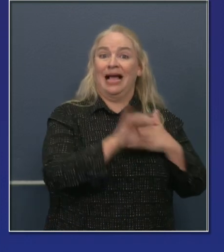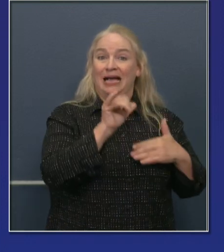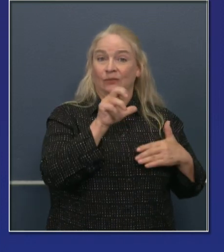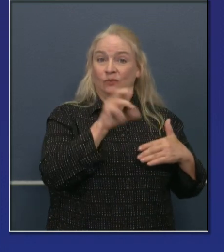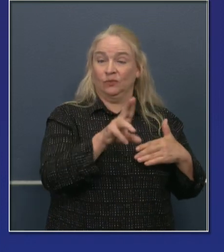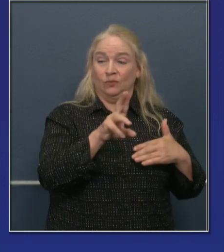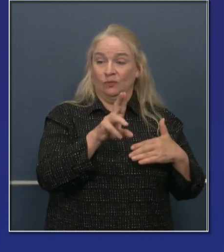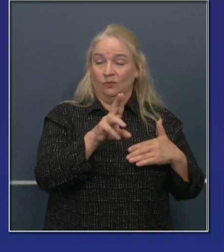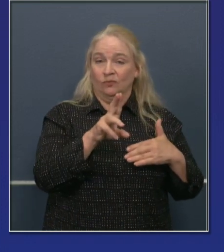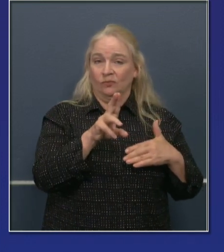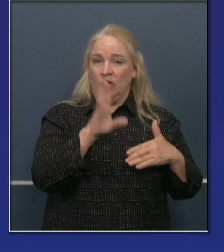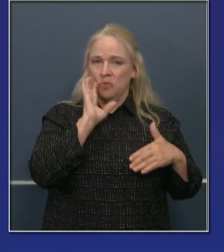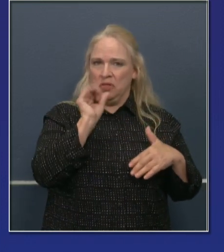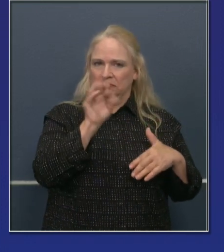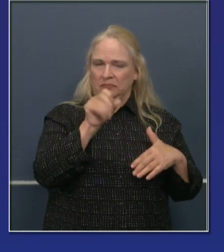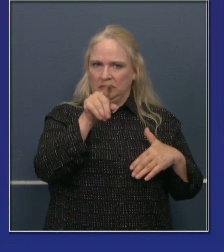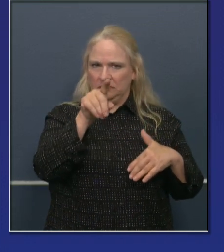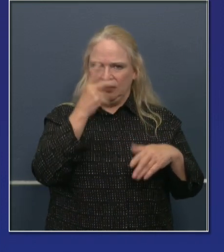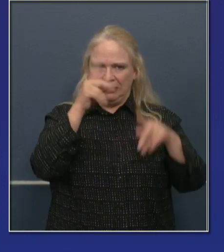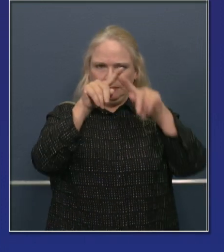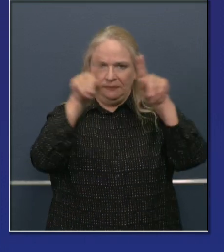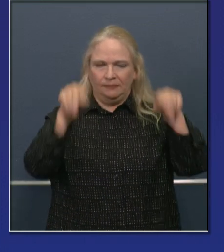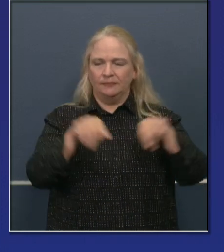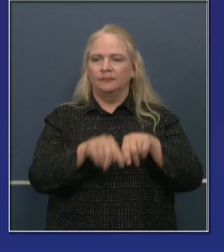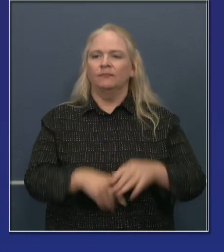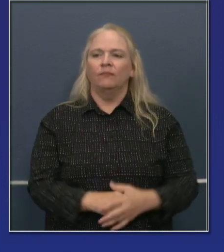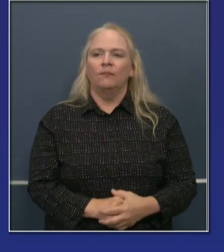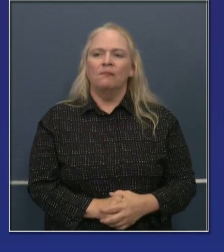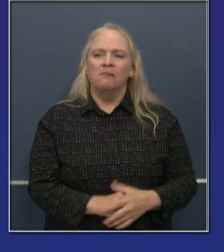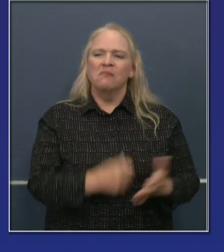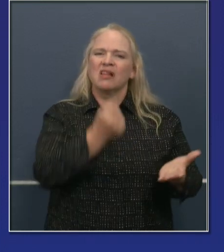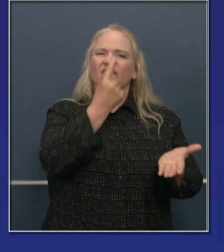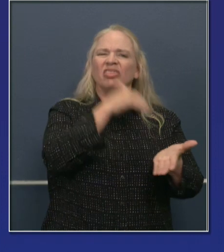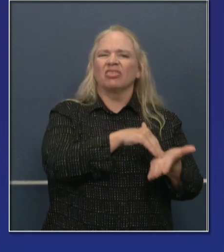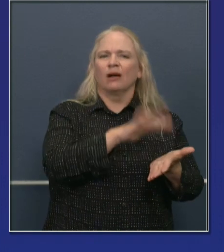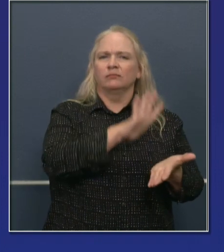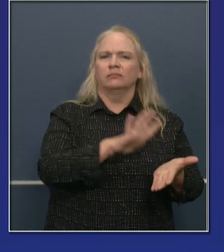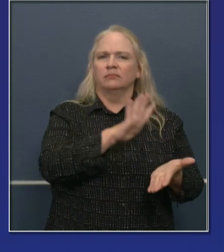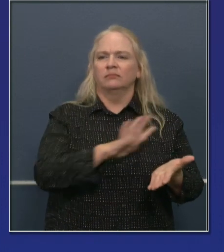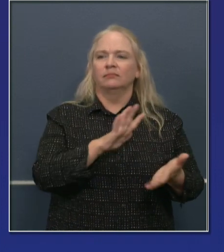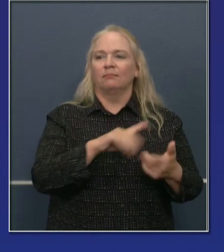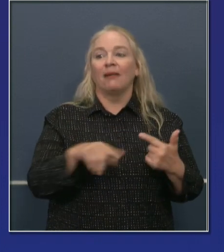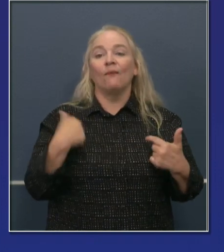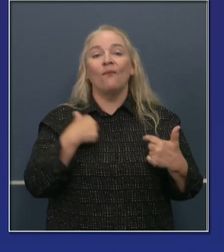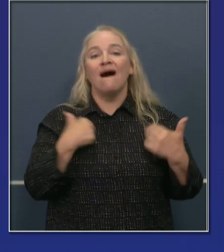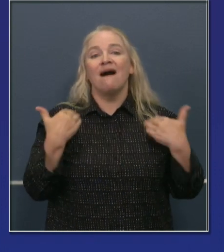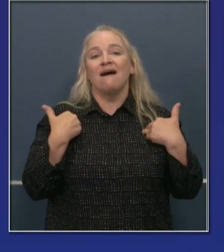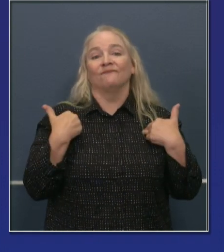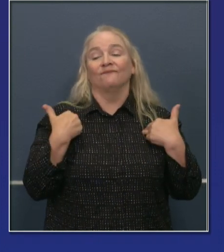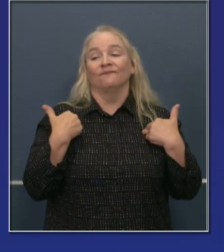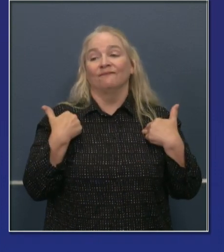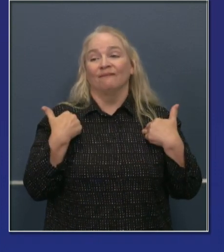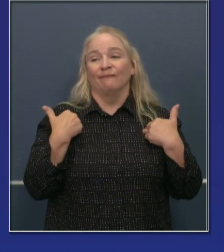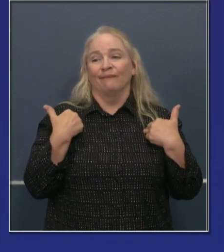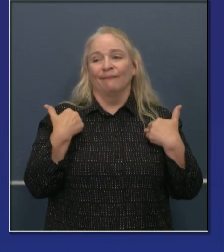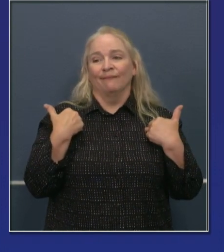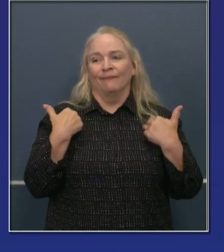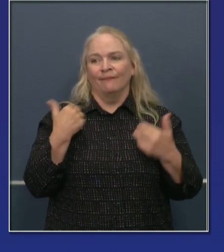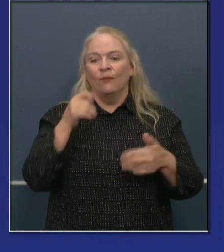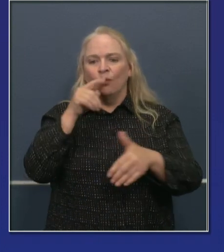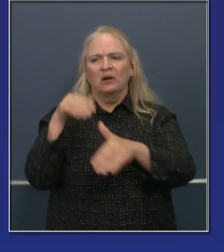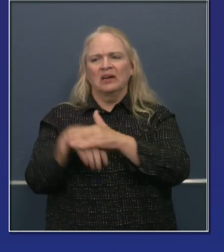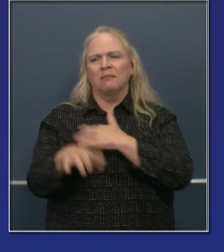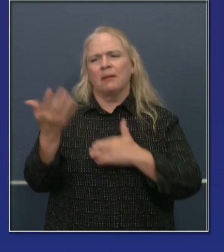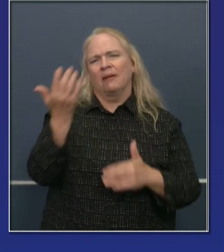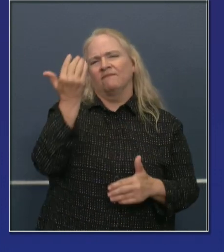of ICU patients represented in all of our total ICU and NICU beds. Last week, it was at around